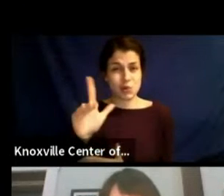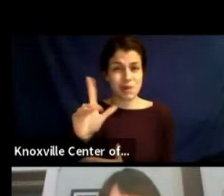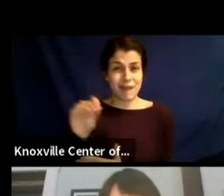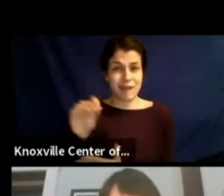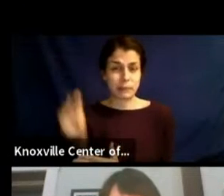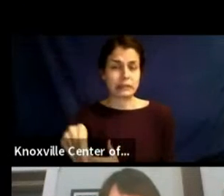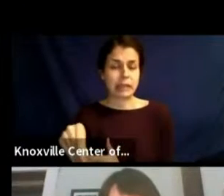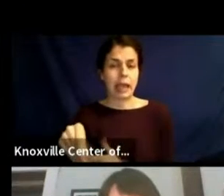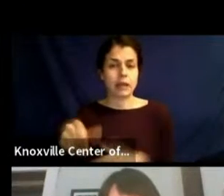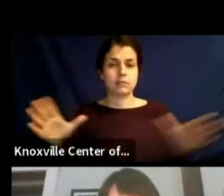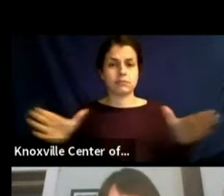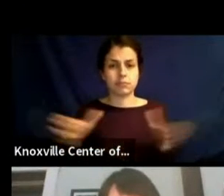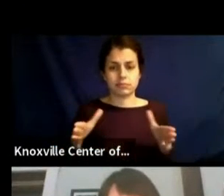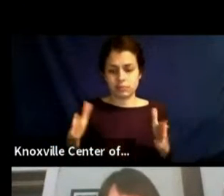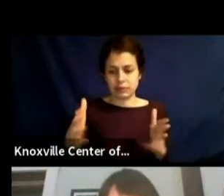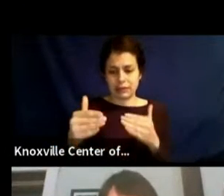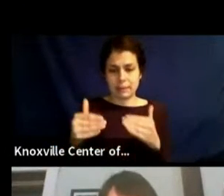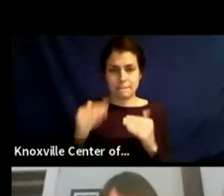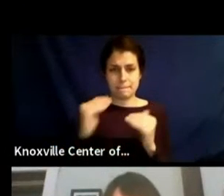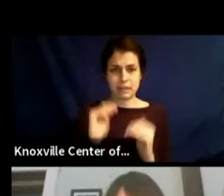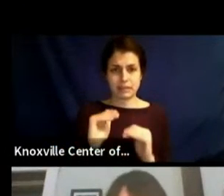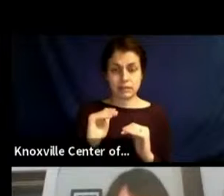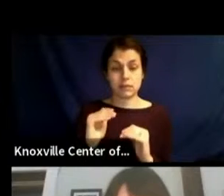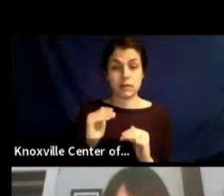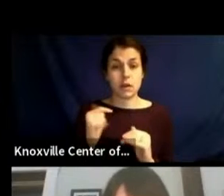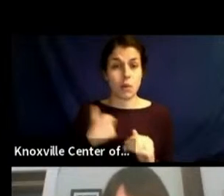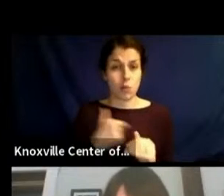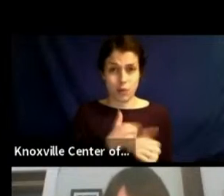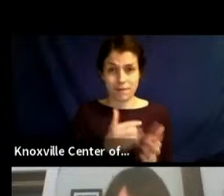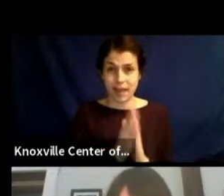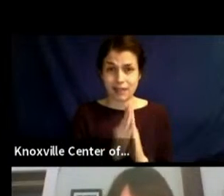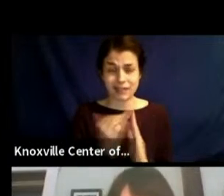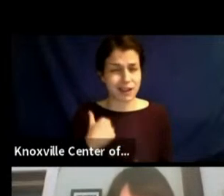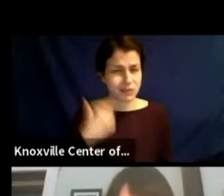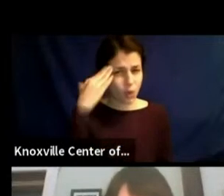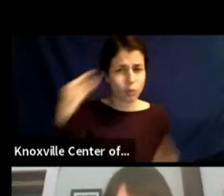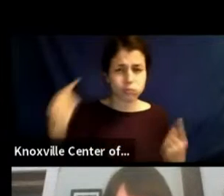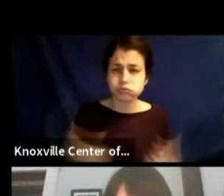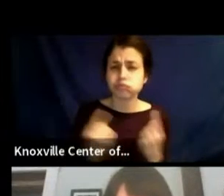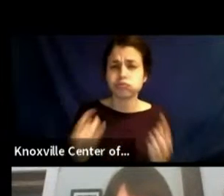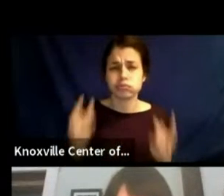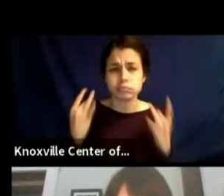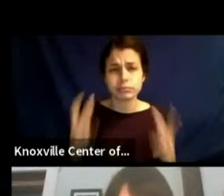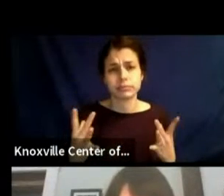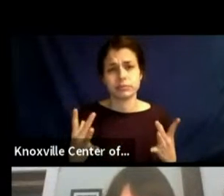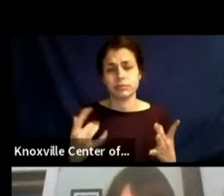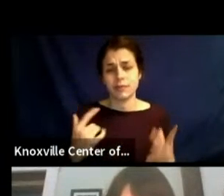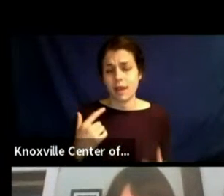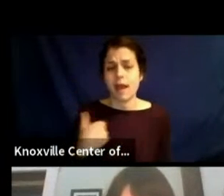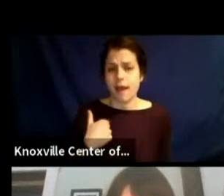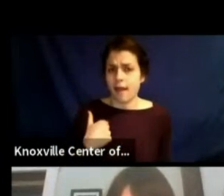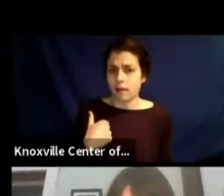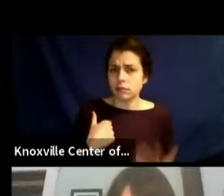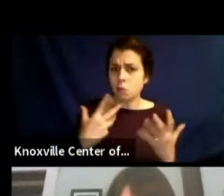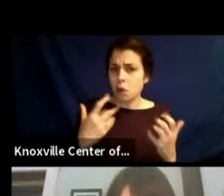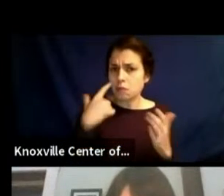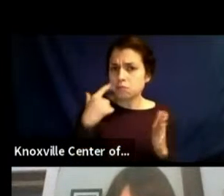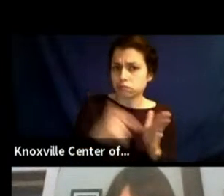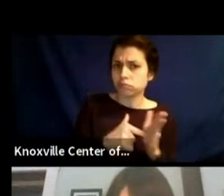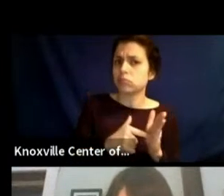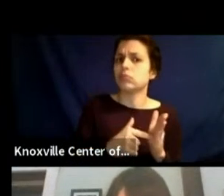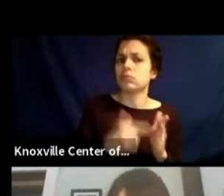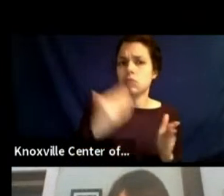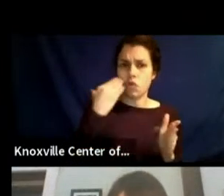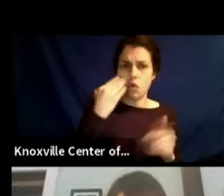capacity. So what we've asked, although it's painful, and I am not in any way disregarding the stressors